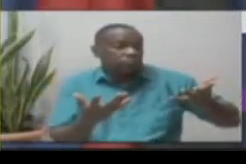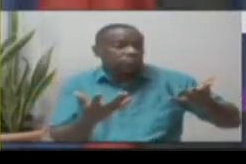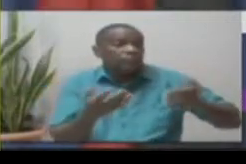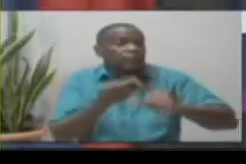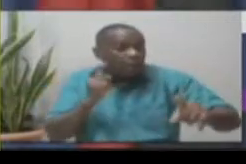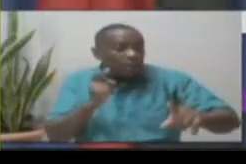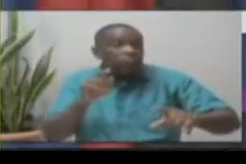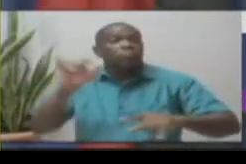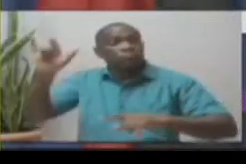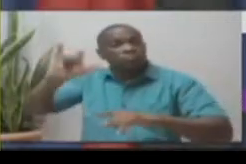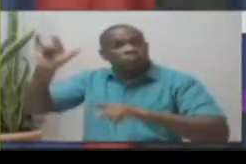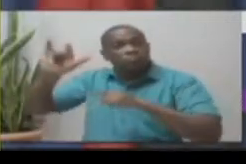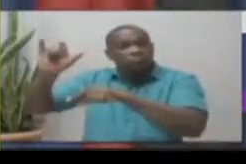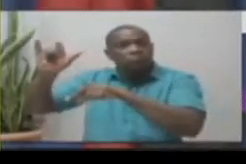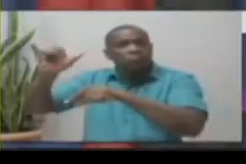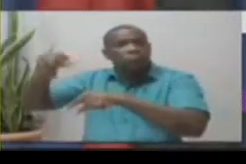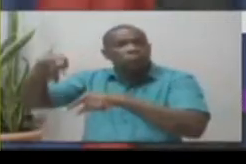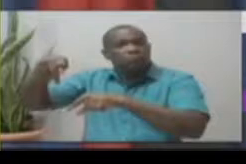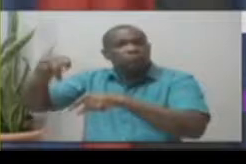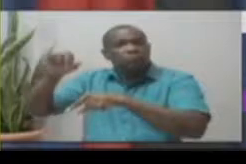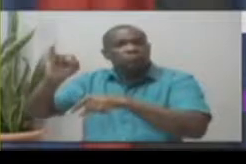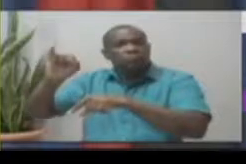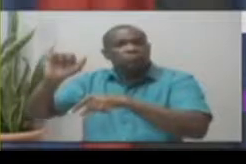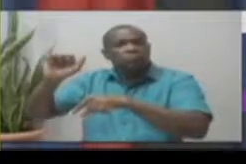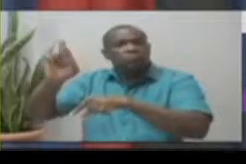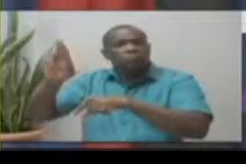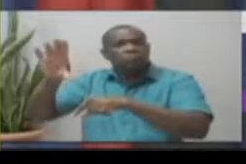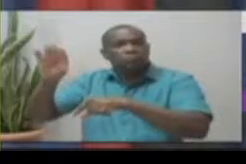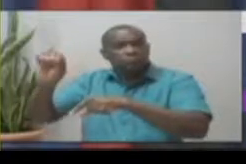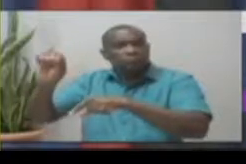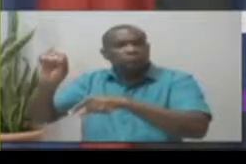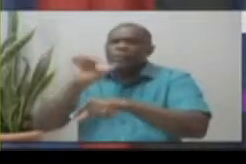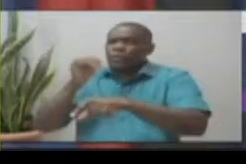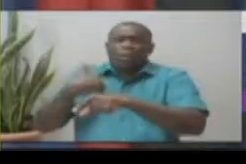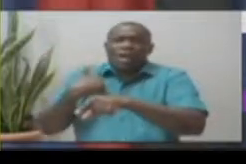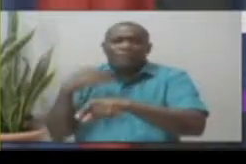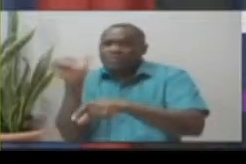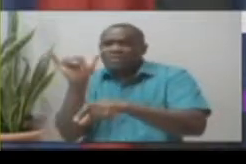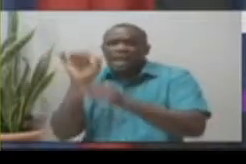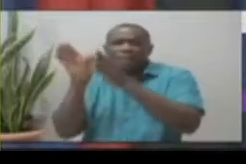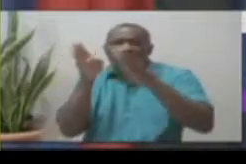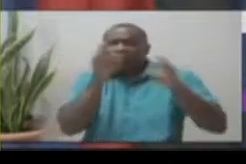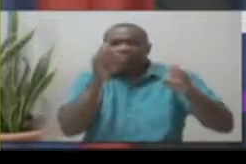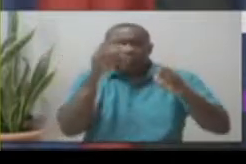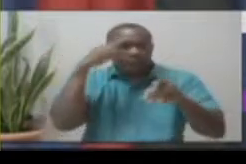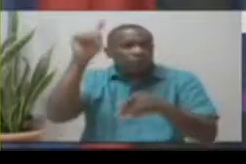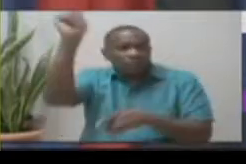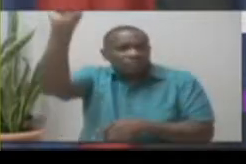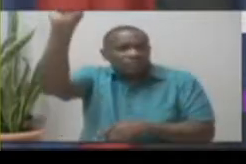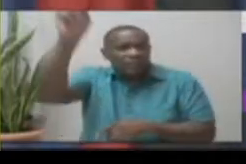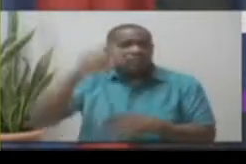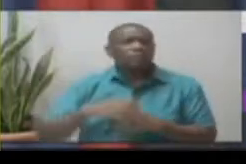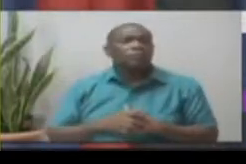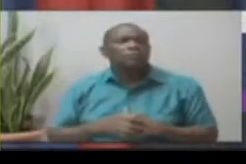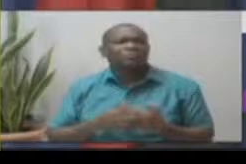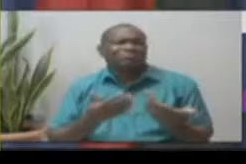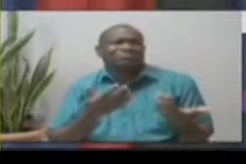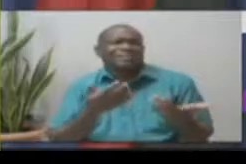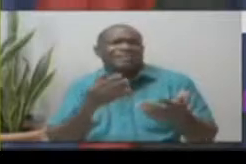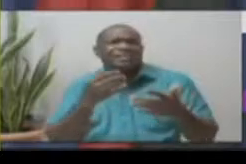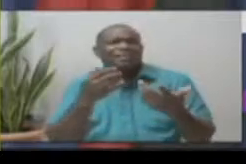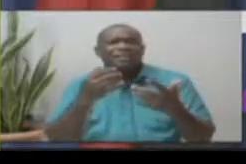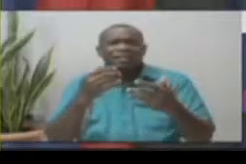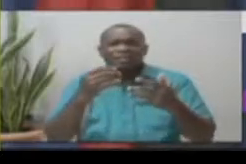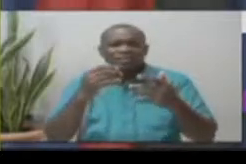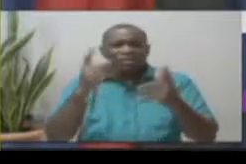We did not put a provision like that in Tobago for the simple reason of the logistics, and